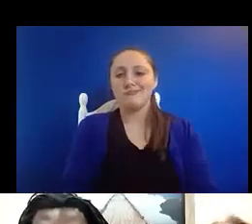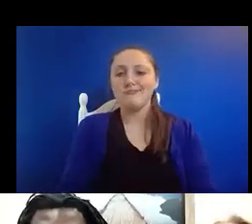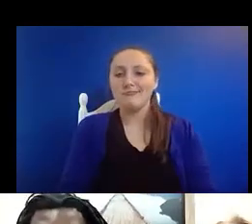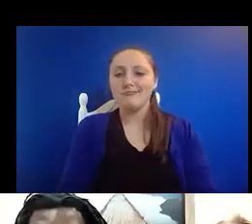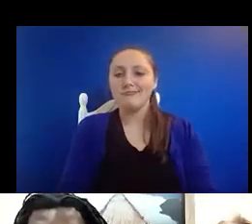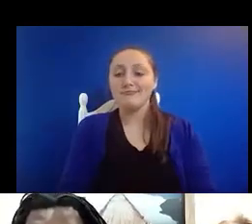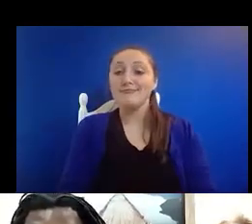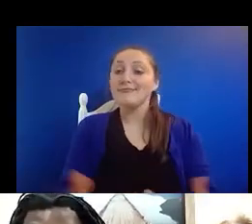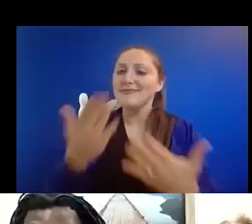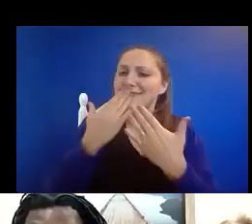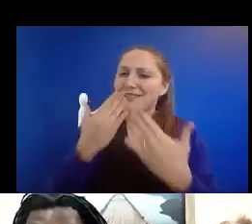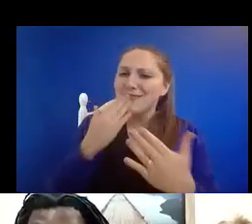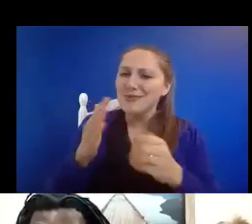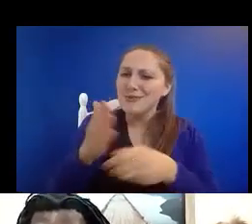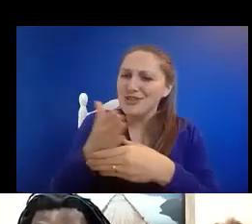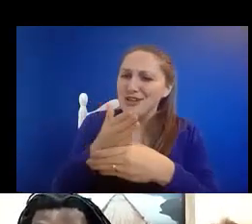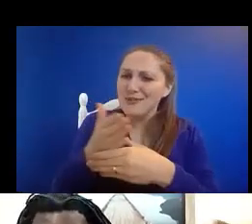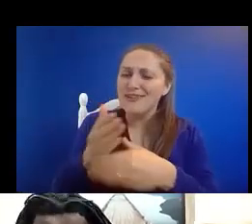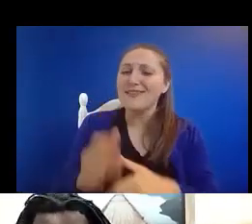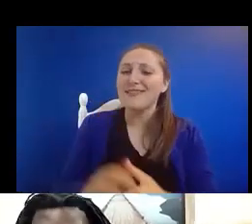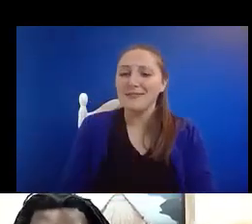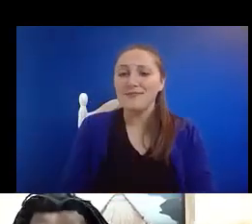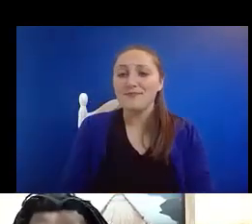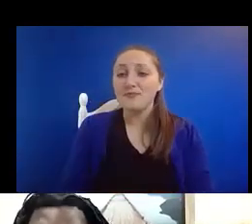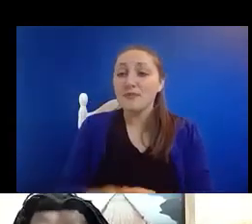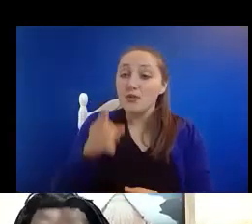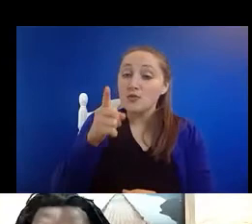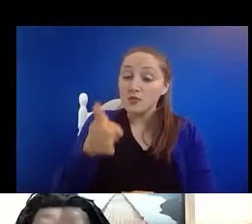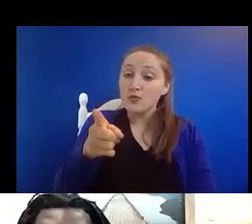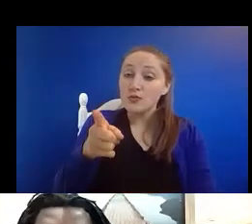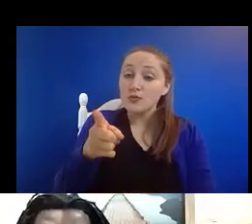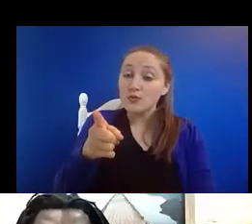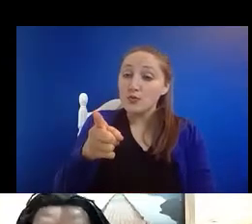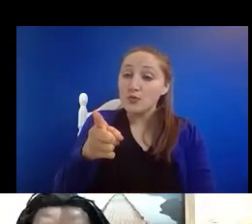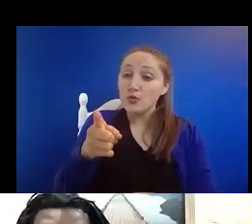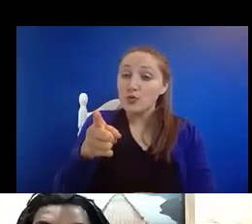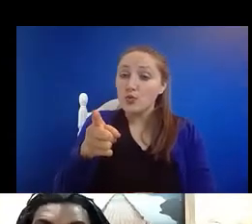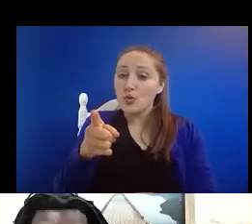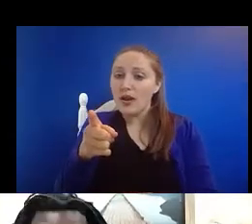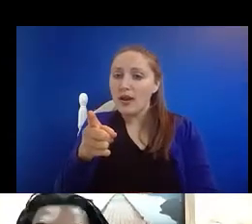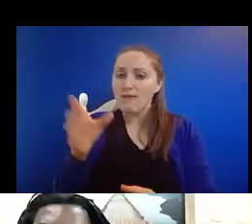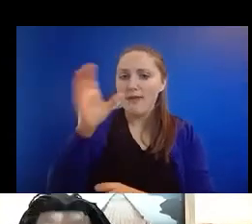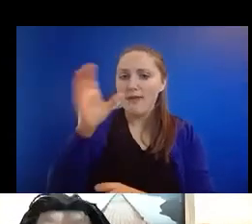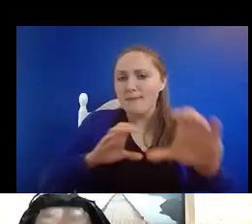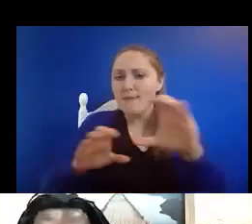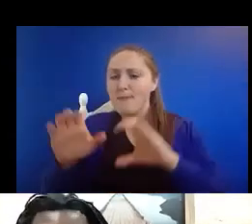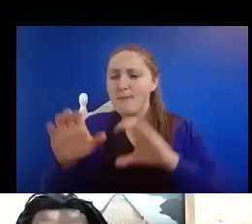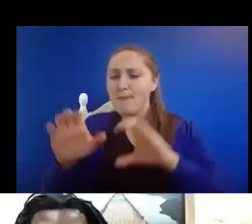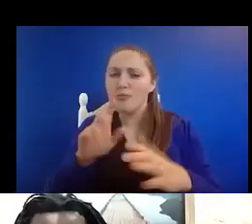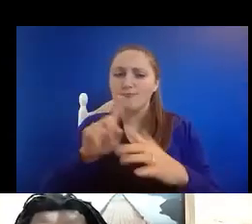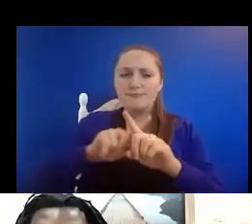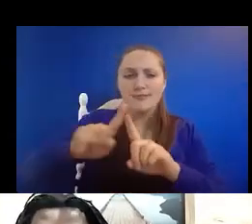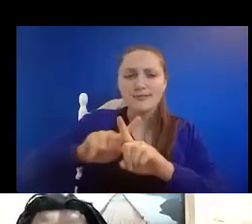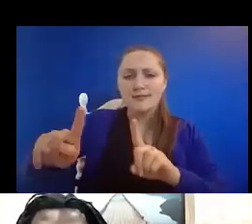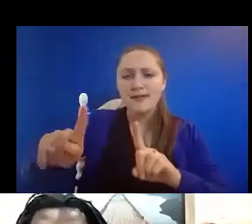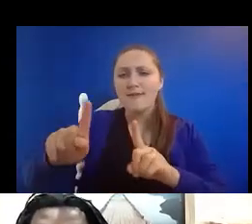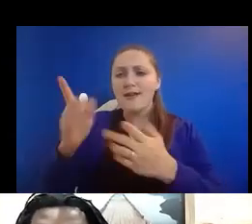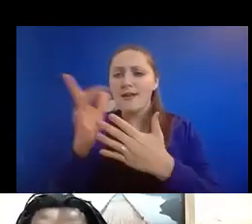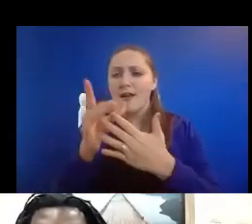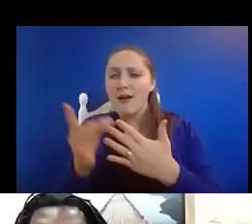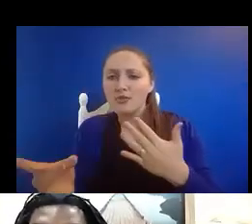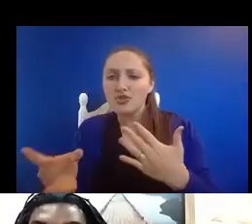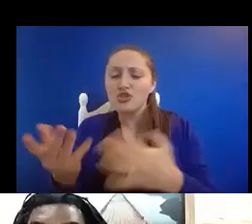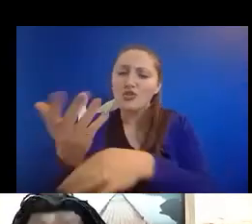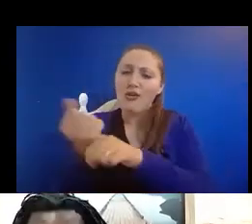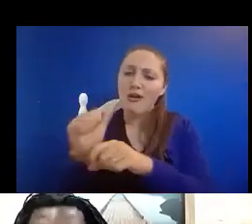Thank you for sharing that, Daniel. So you were able to explore options through getting some training